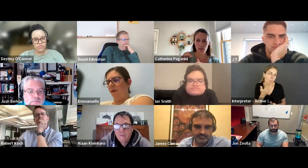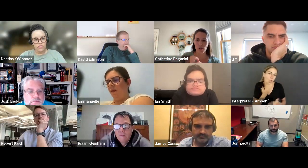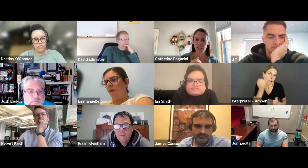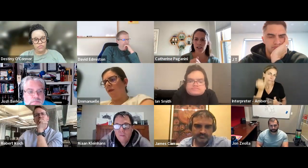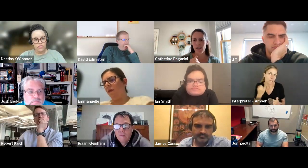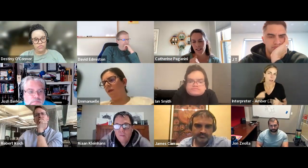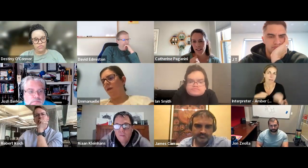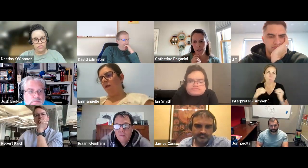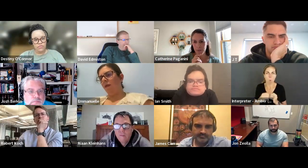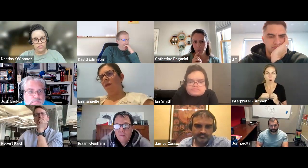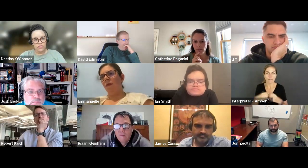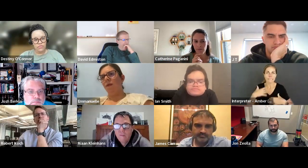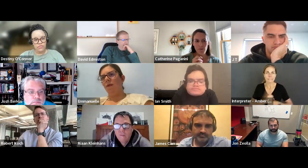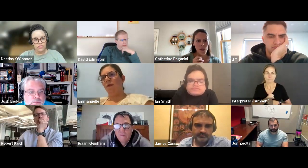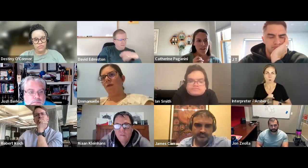like 3, 1, 2, 3.